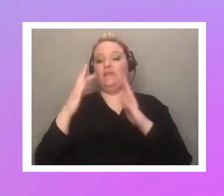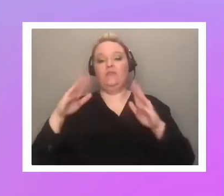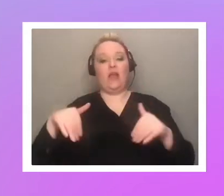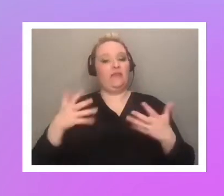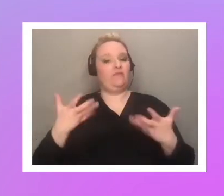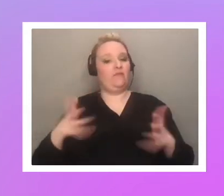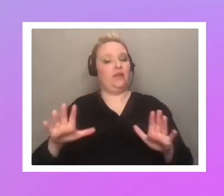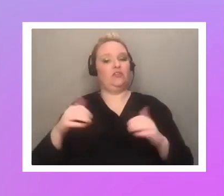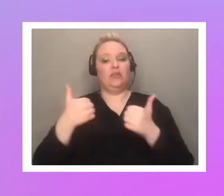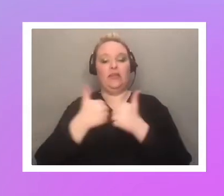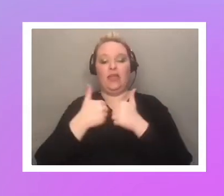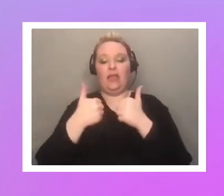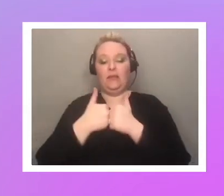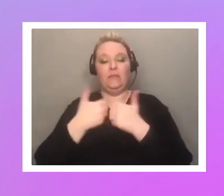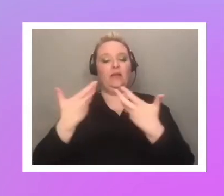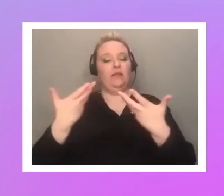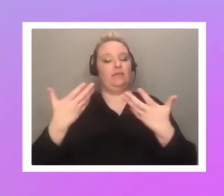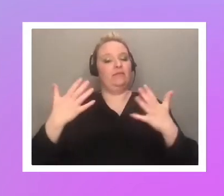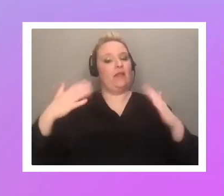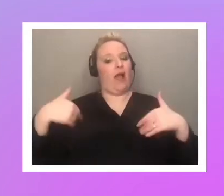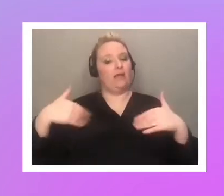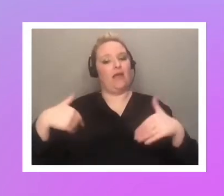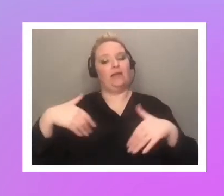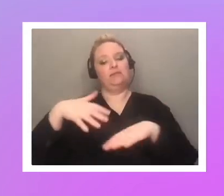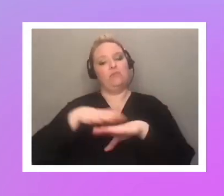it spoiled, even though it's been a while,